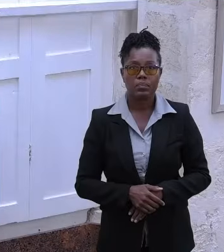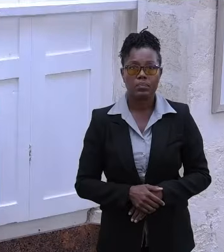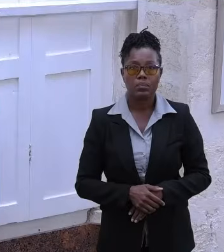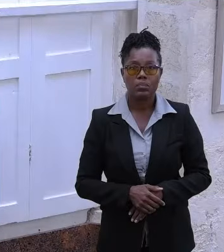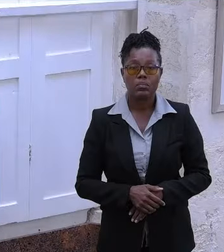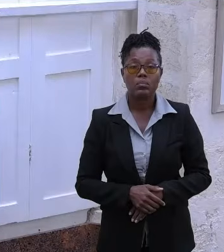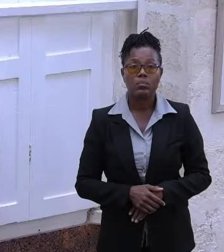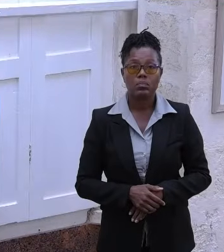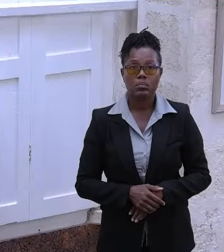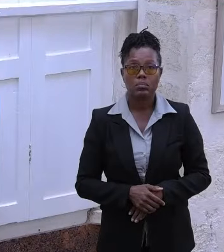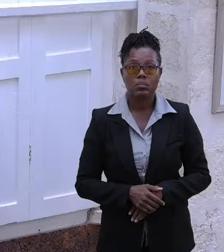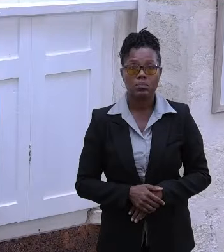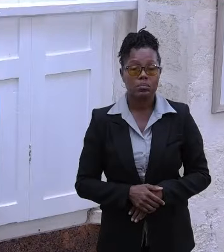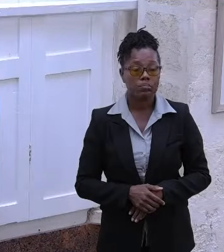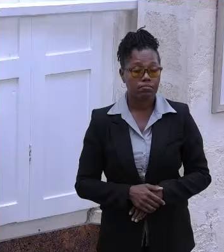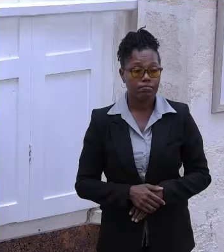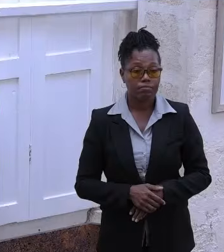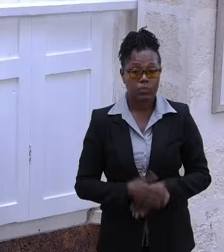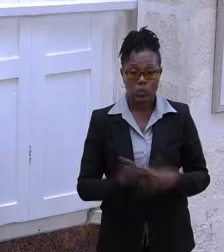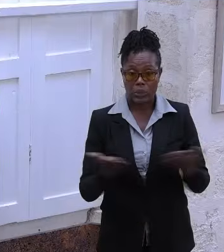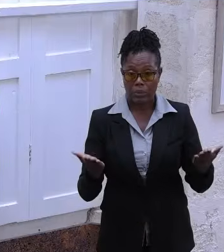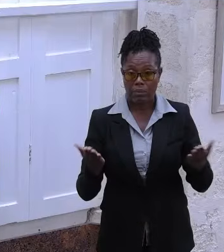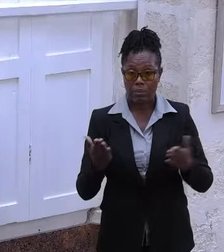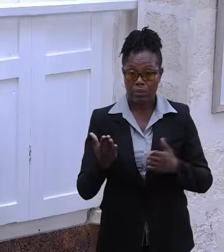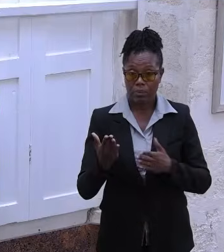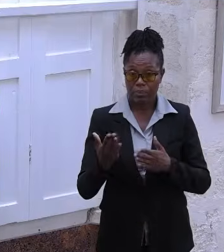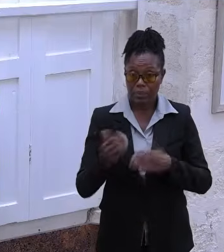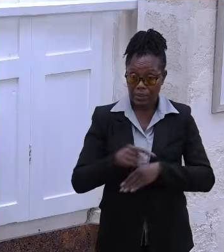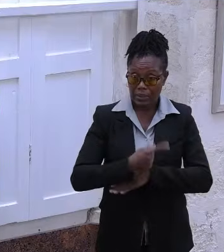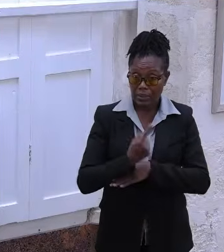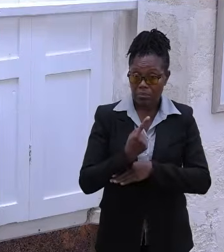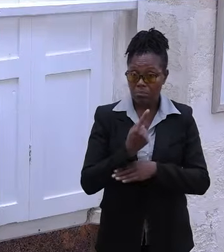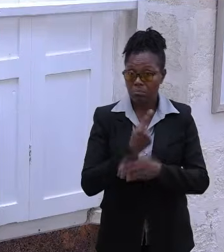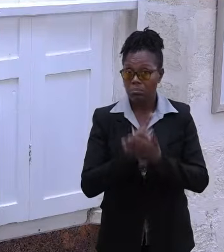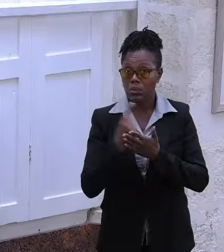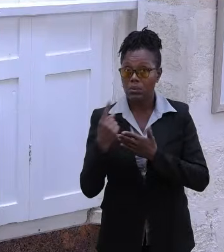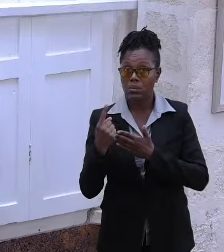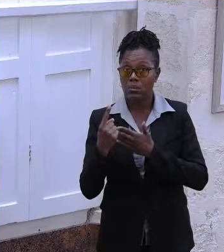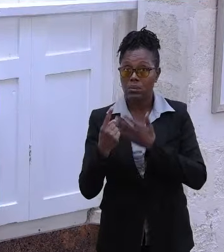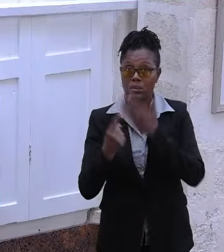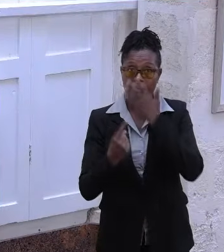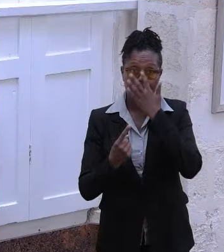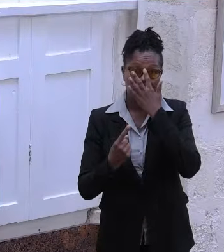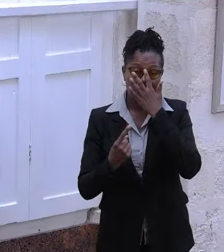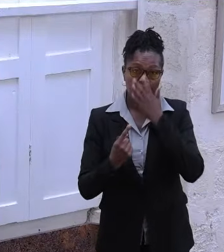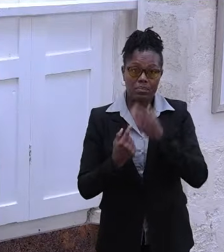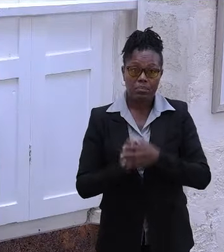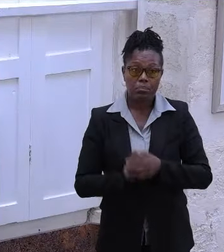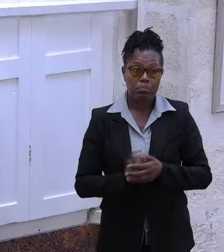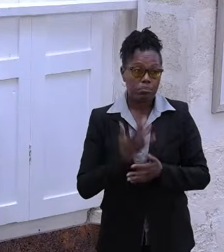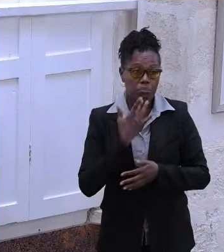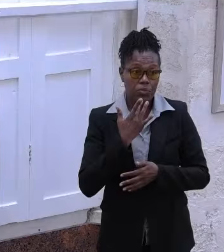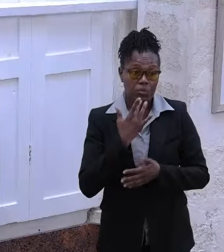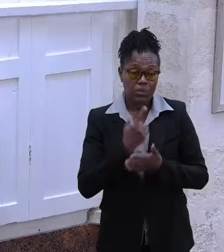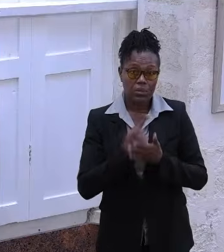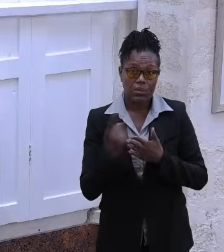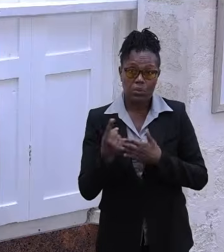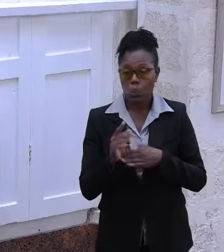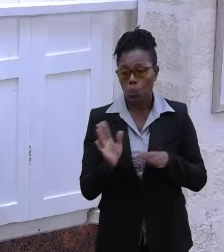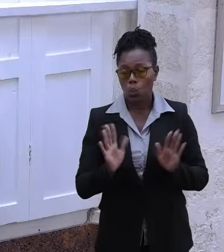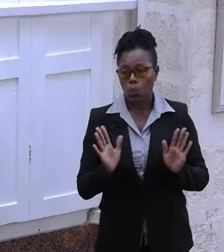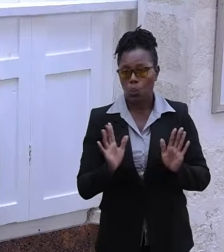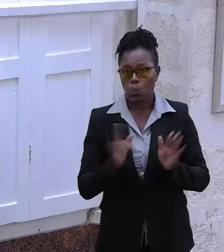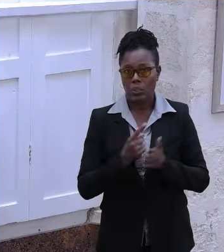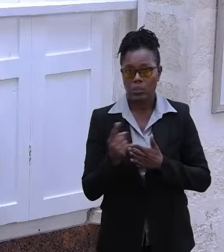So the floor is open for a date next week for us to meet. Not next week. Okay,